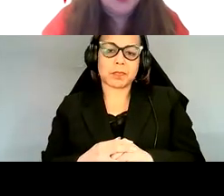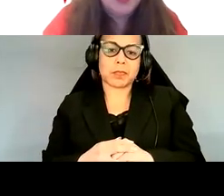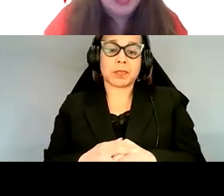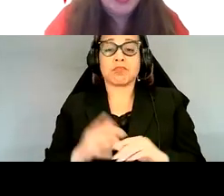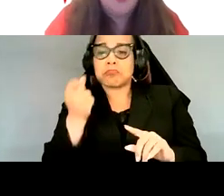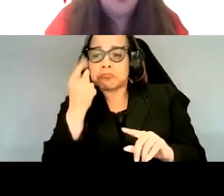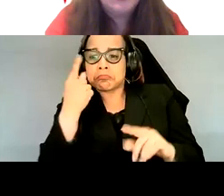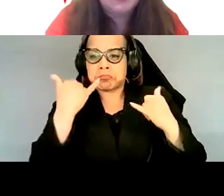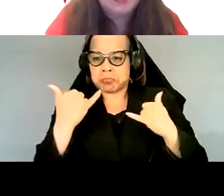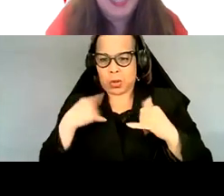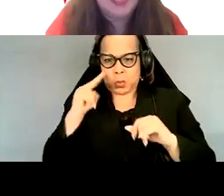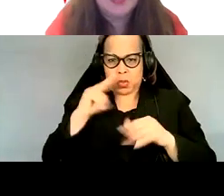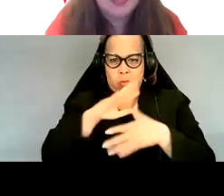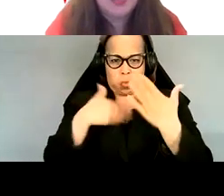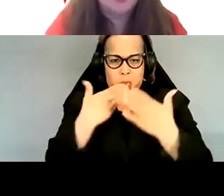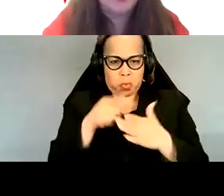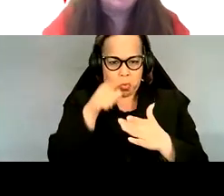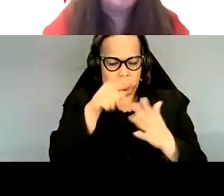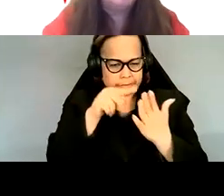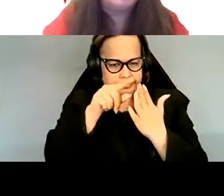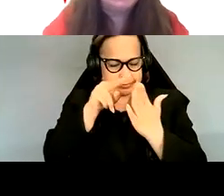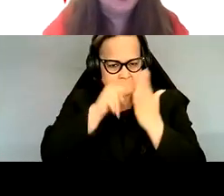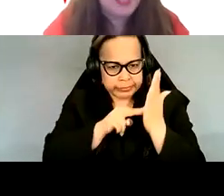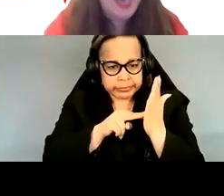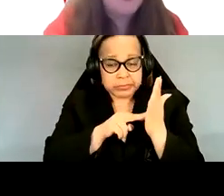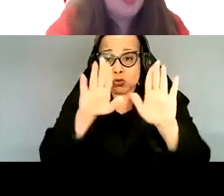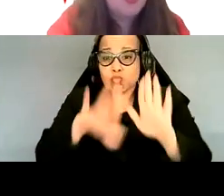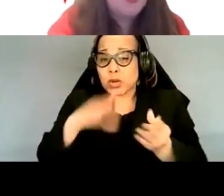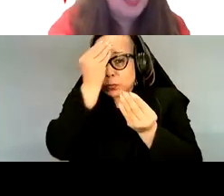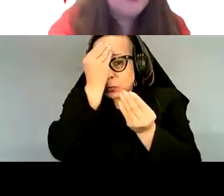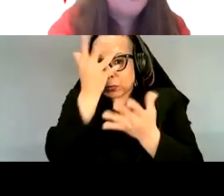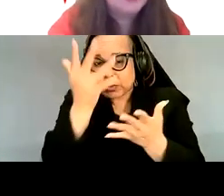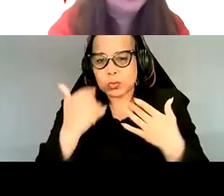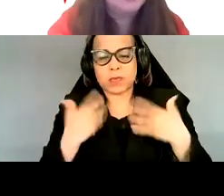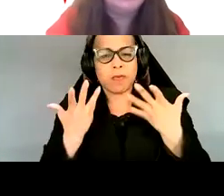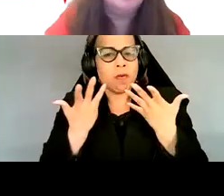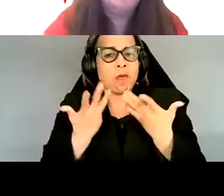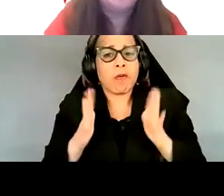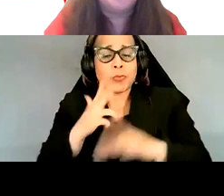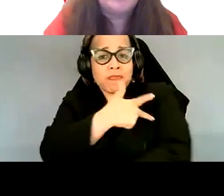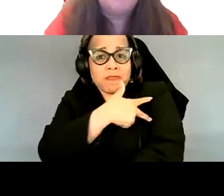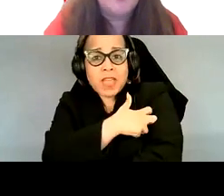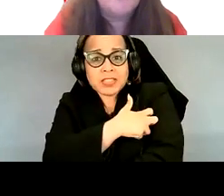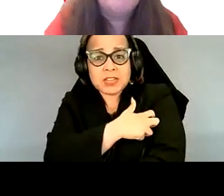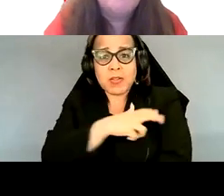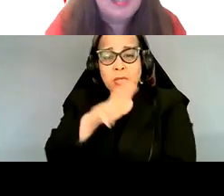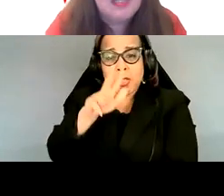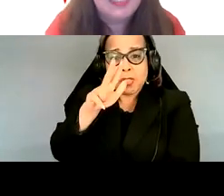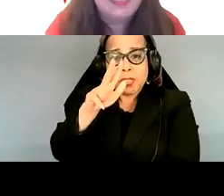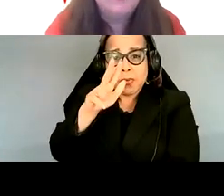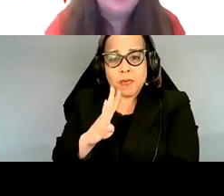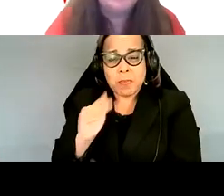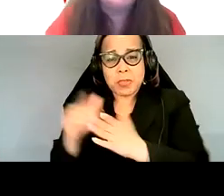So when we're looking at all these indicators, the great news is we have already vaccinated 3/4